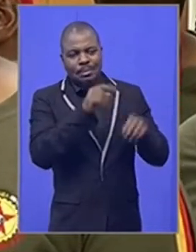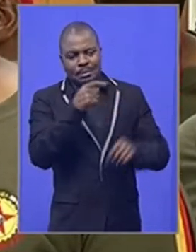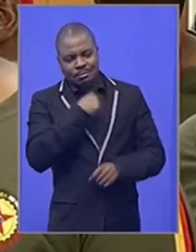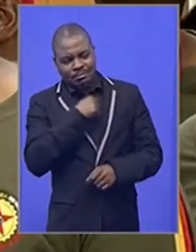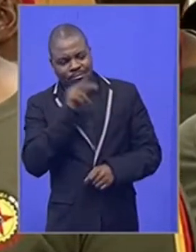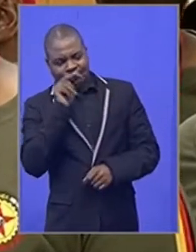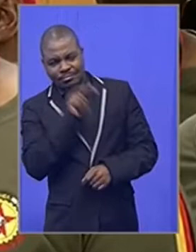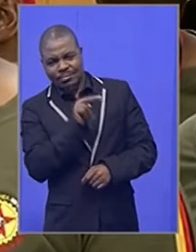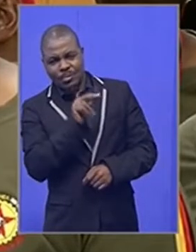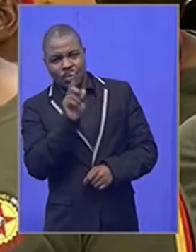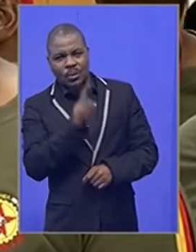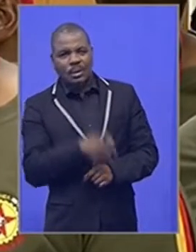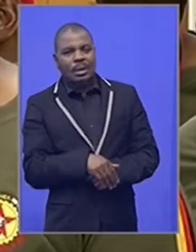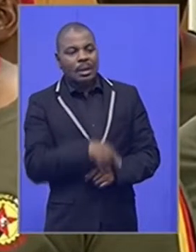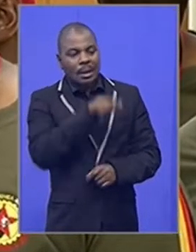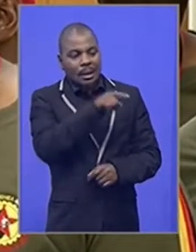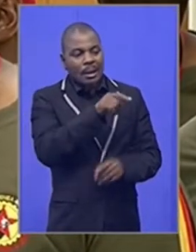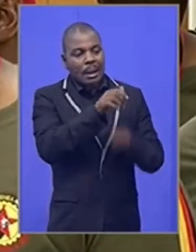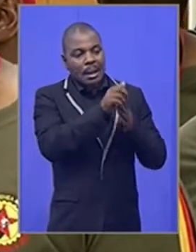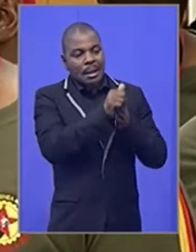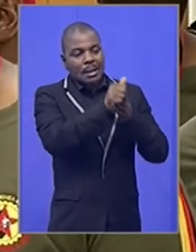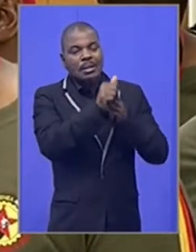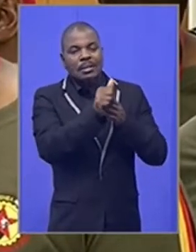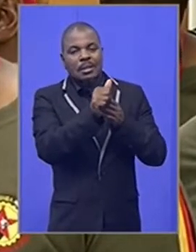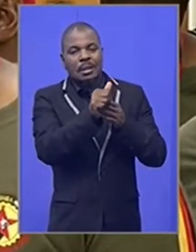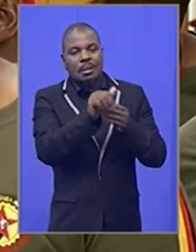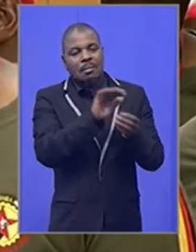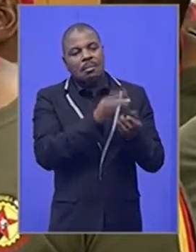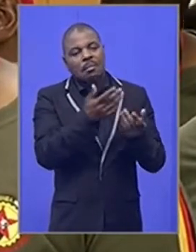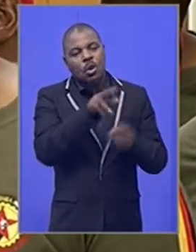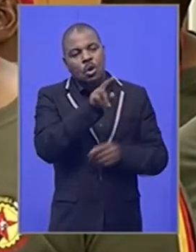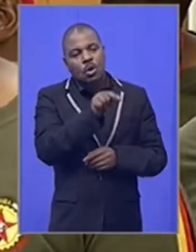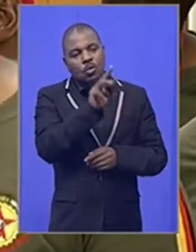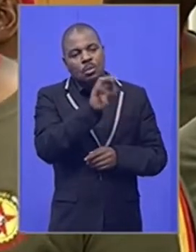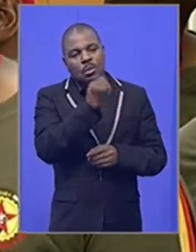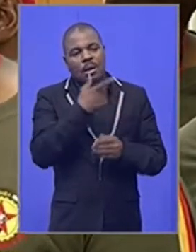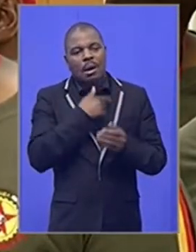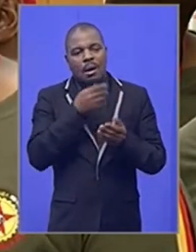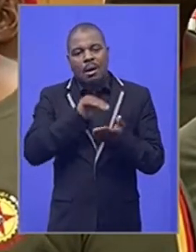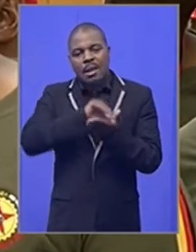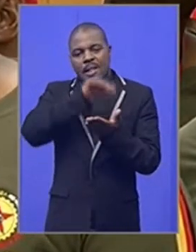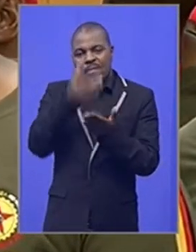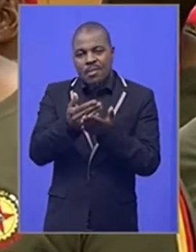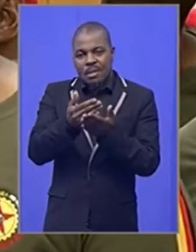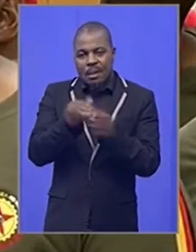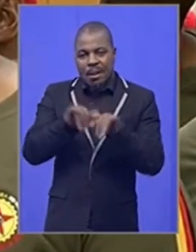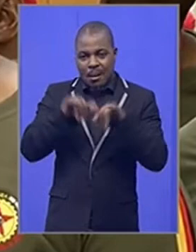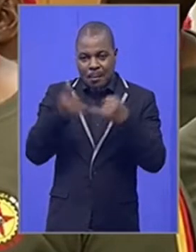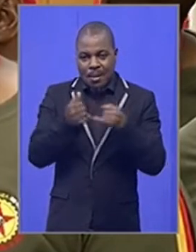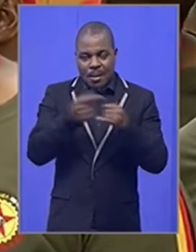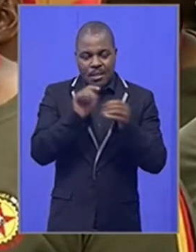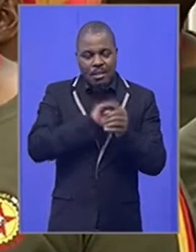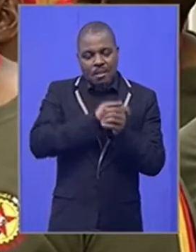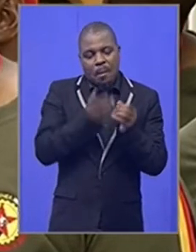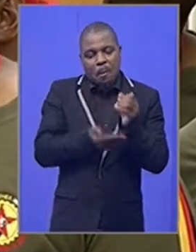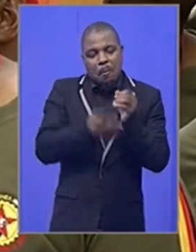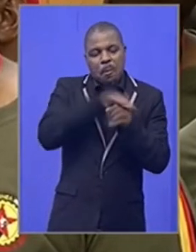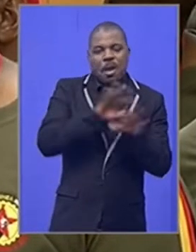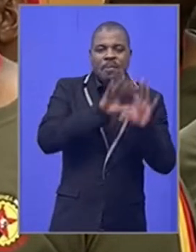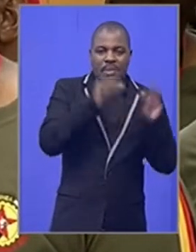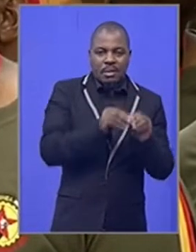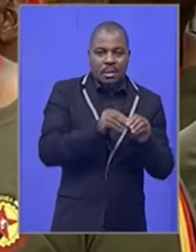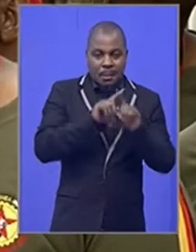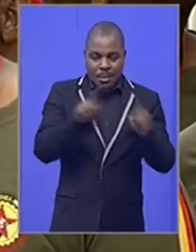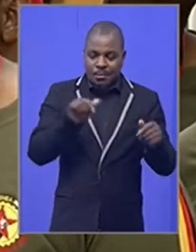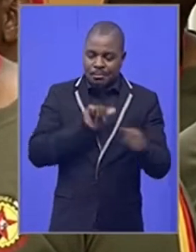leadership it will be covering all what is happening within the Numsa investment company. But for now we will allow the